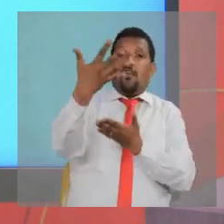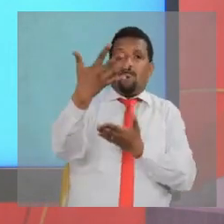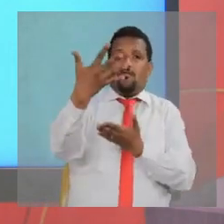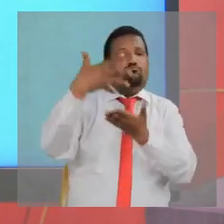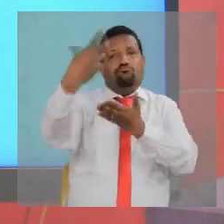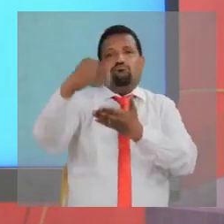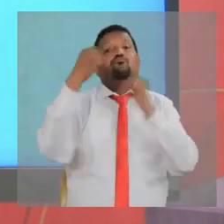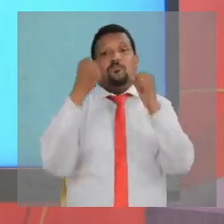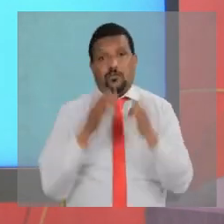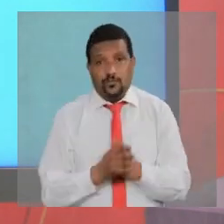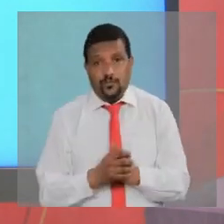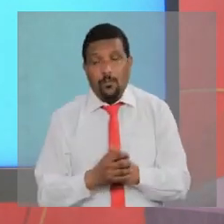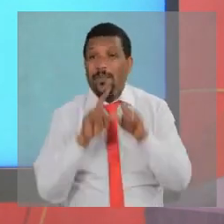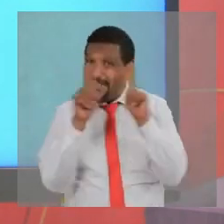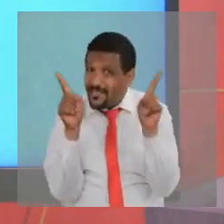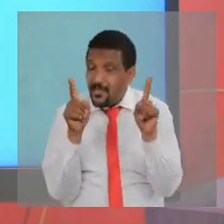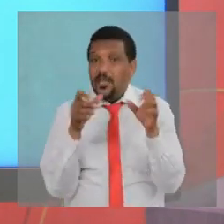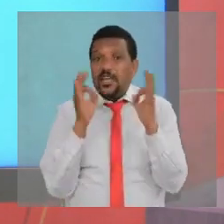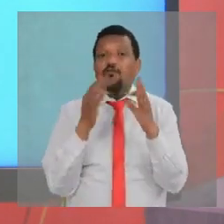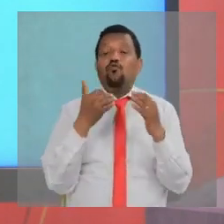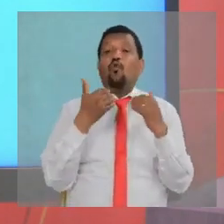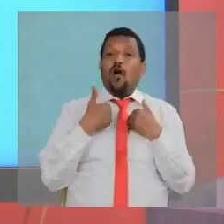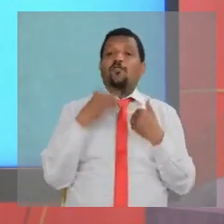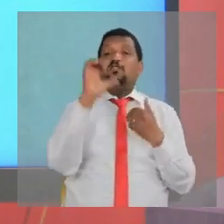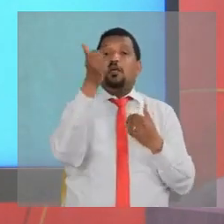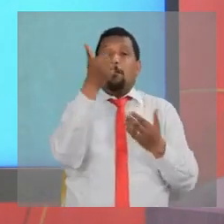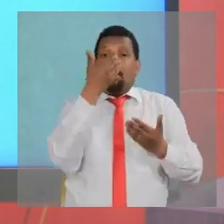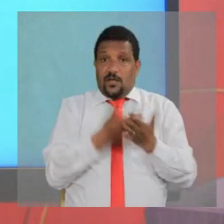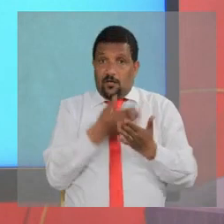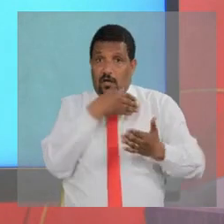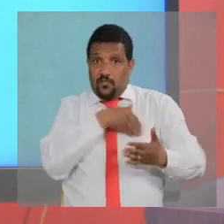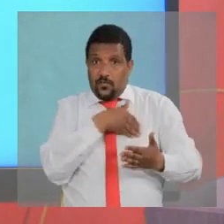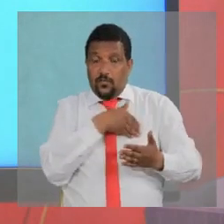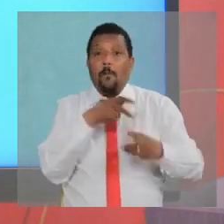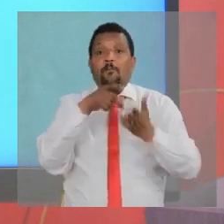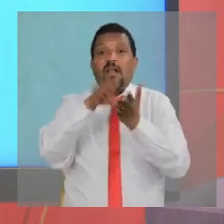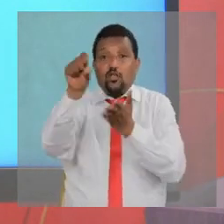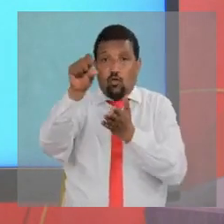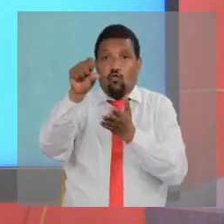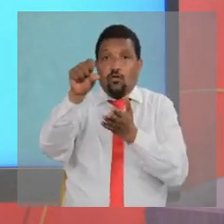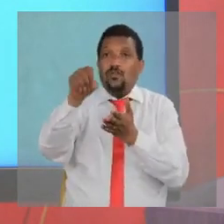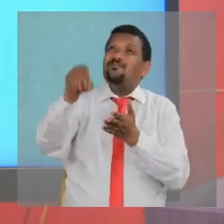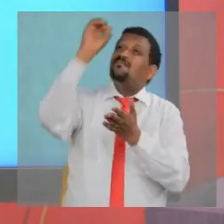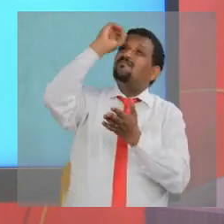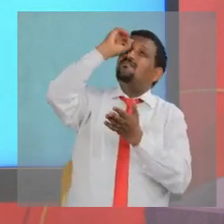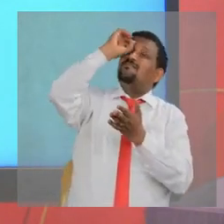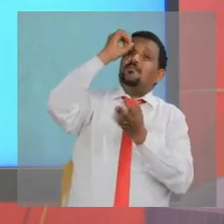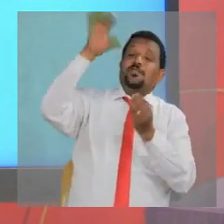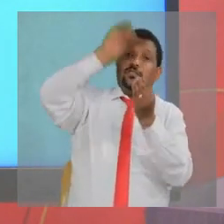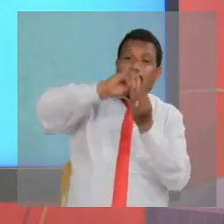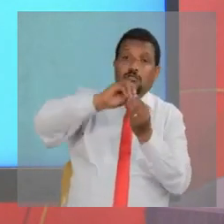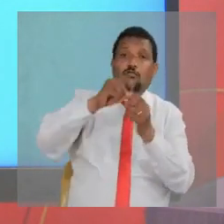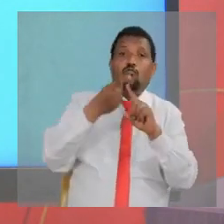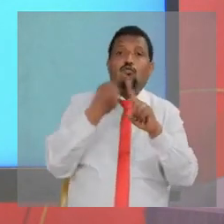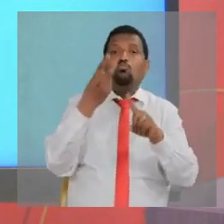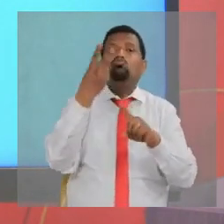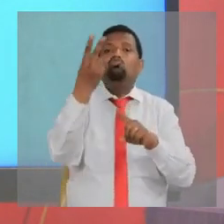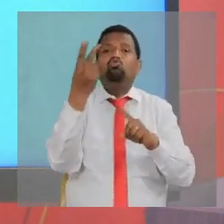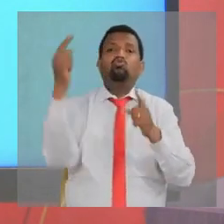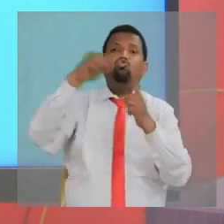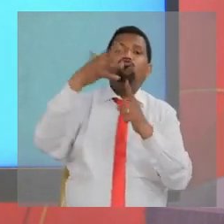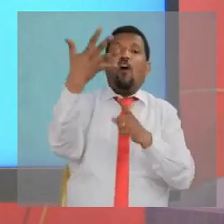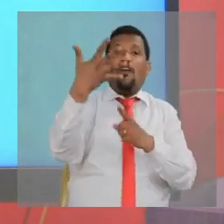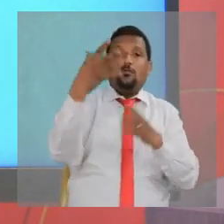eggs. But if you have timber again, and if the price of egg increase from $2 to